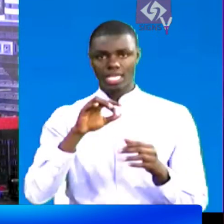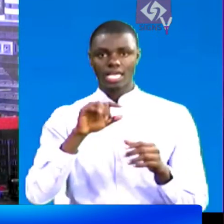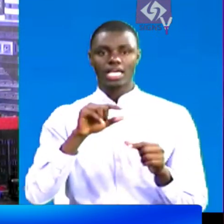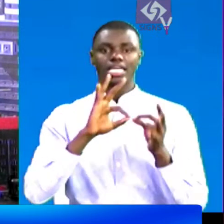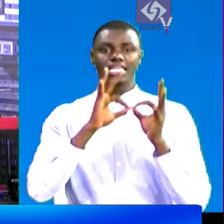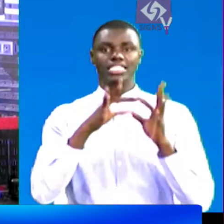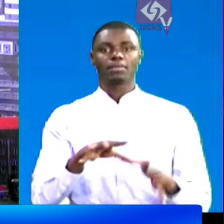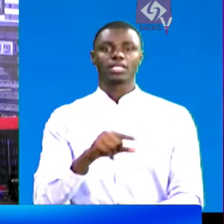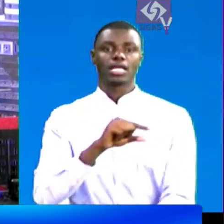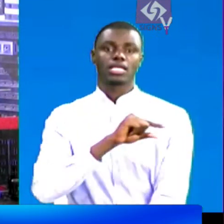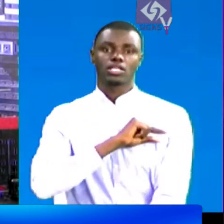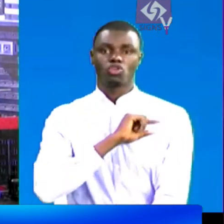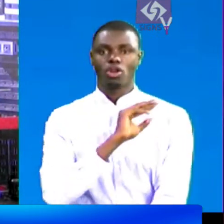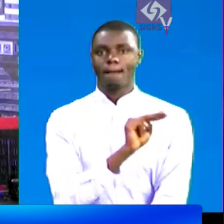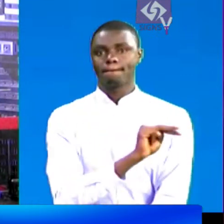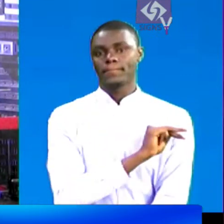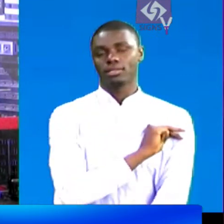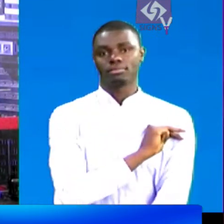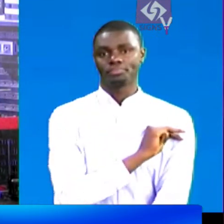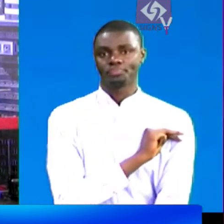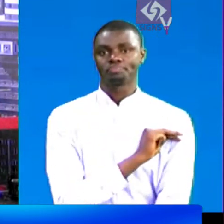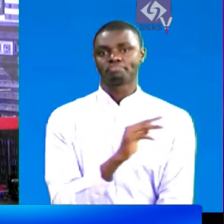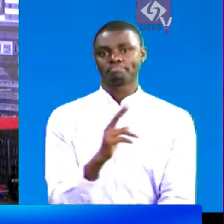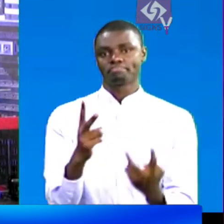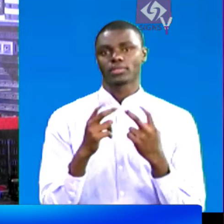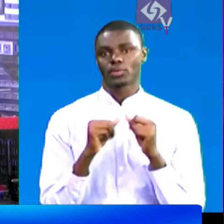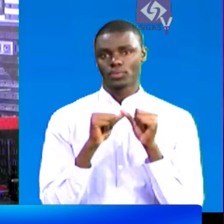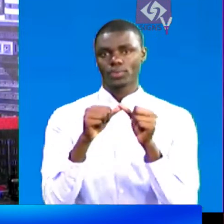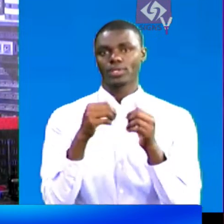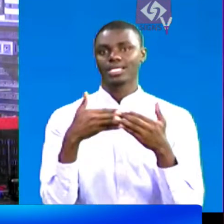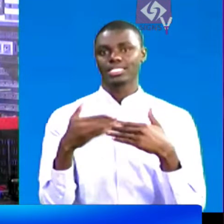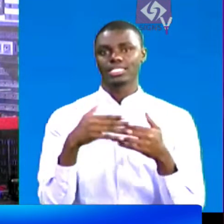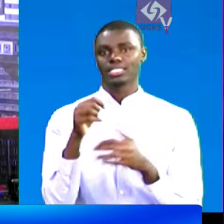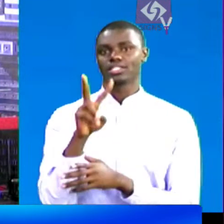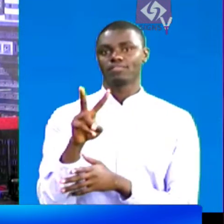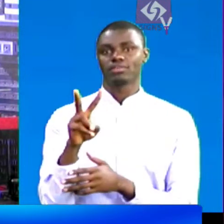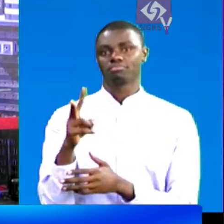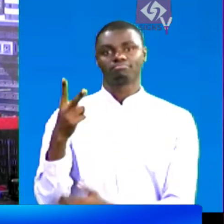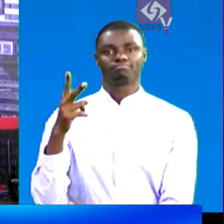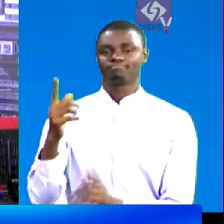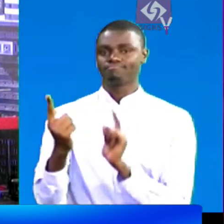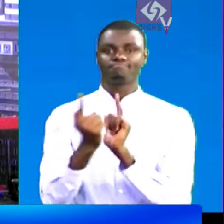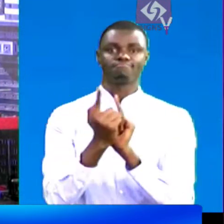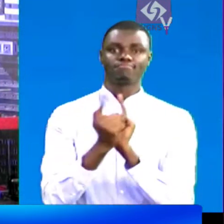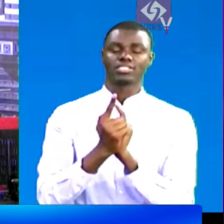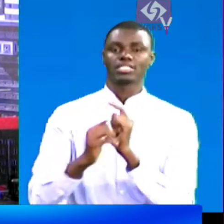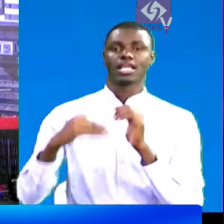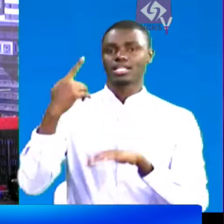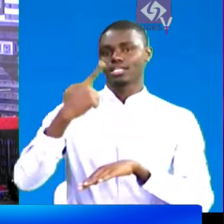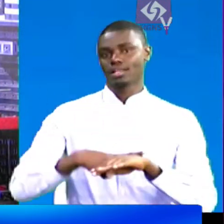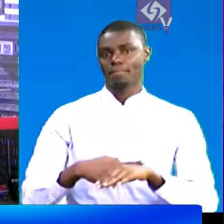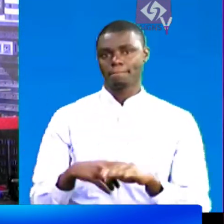Gideon Minor has been our sign language interpreter. Keep it Science TV. See you some other time.